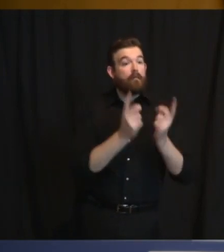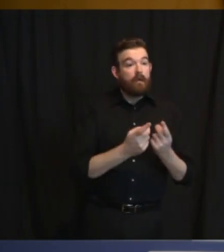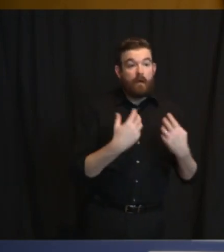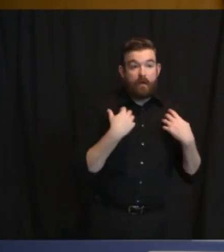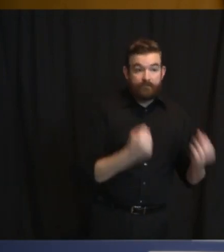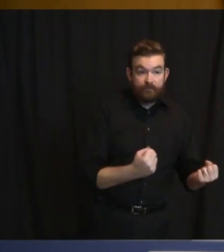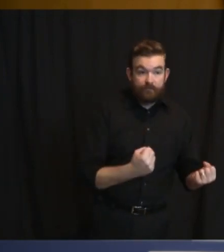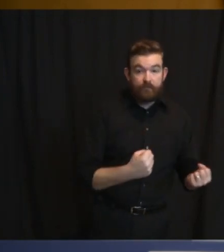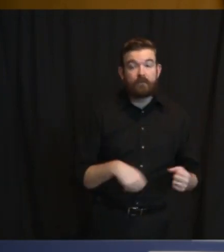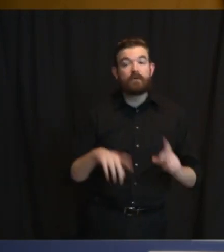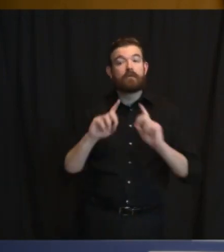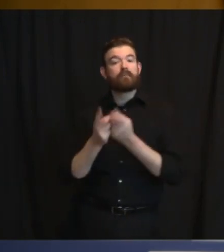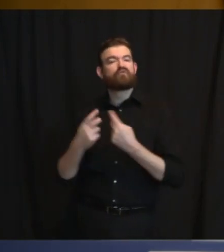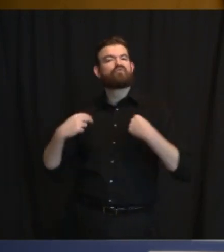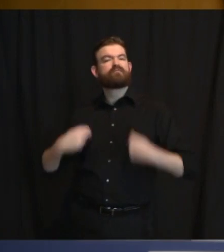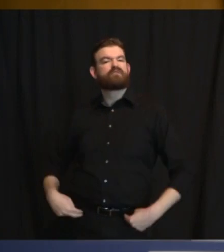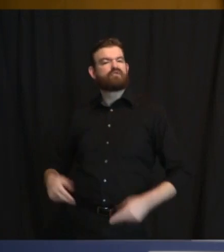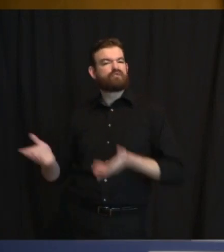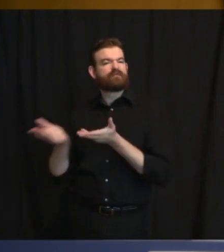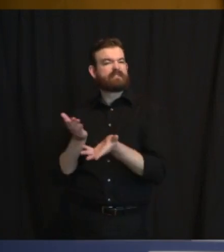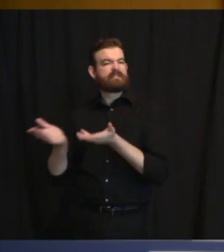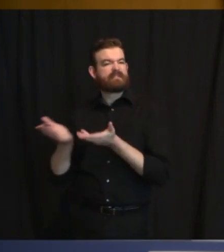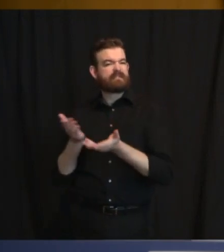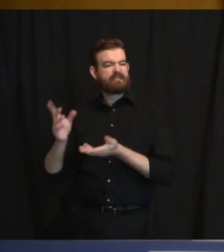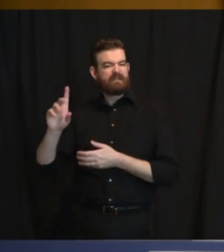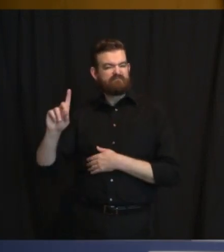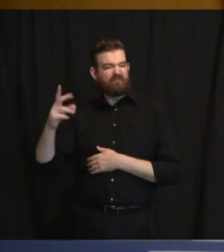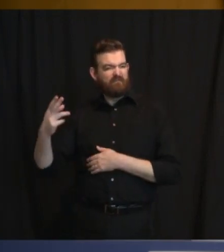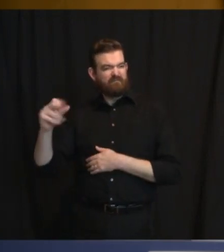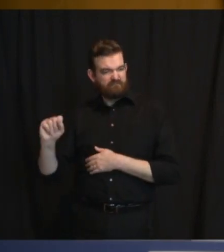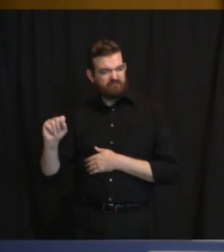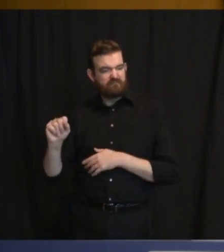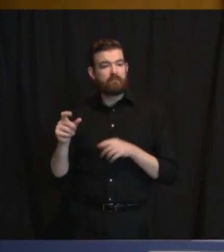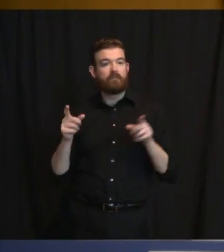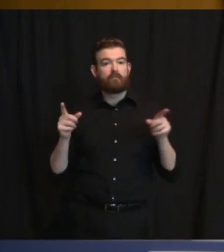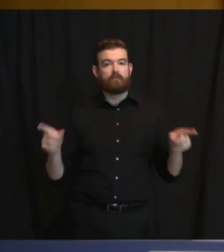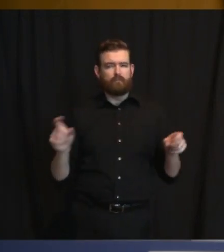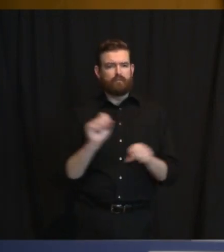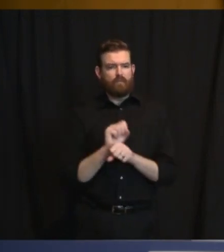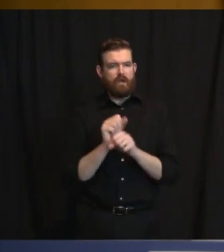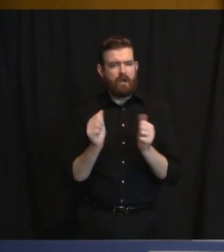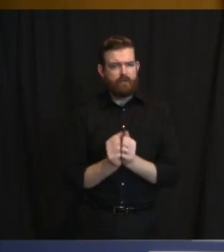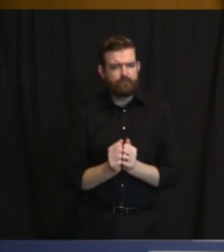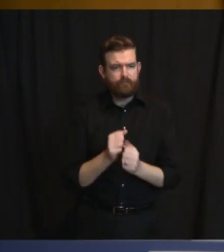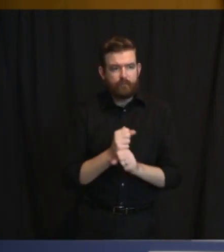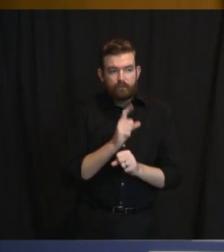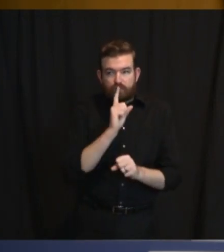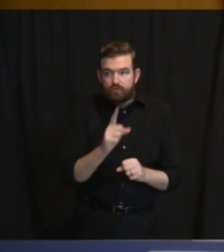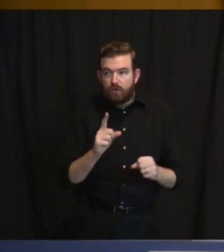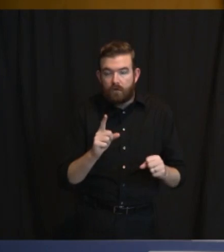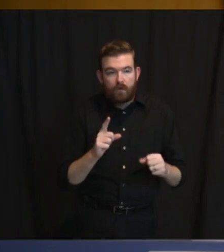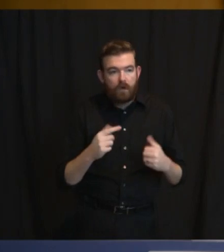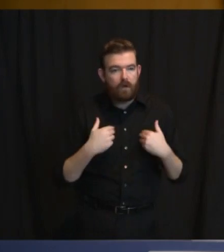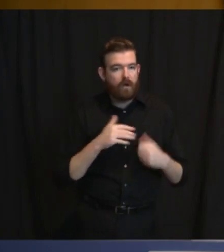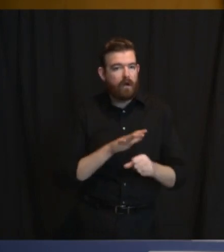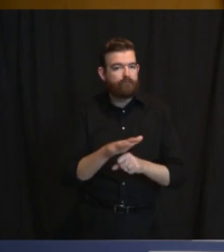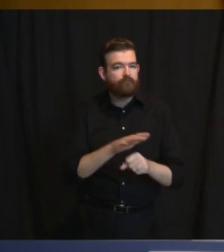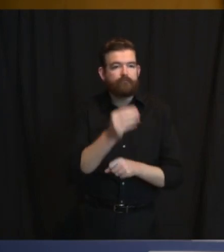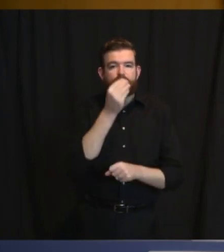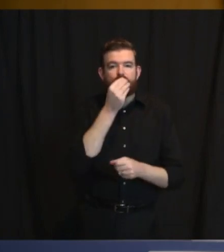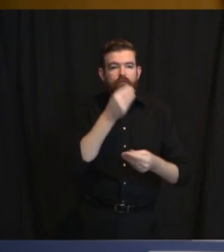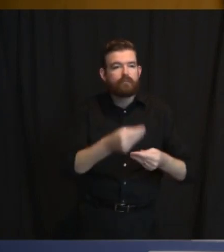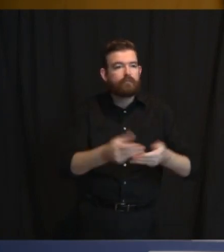are working to ensure food assistance support for low-income communities is still accessible through this